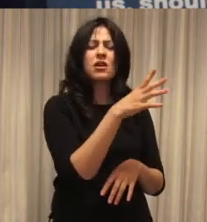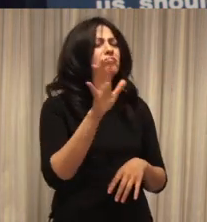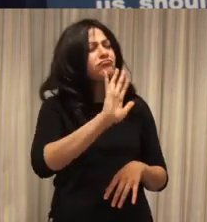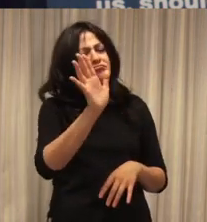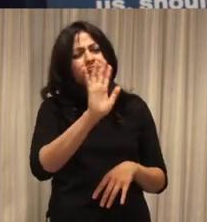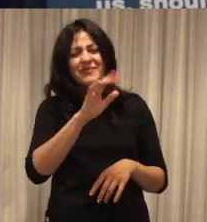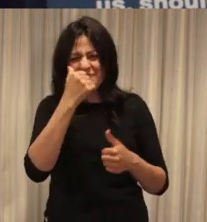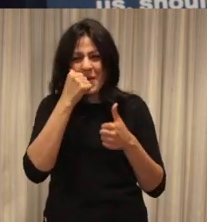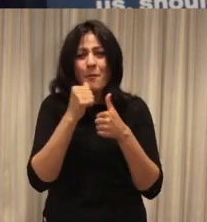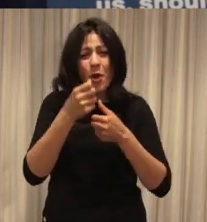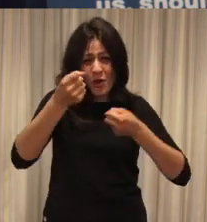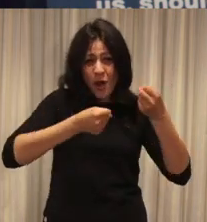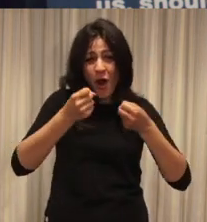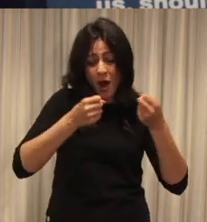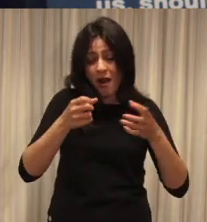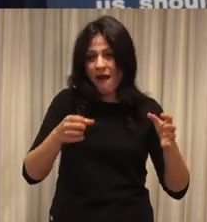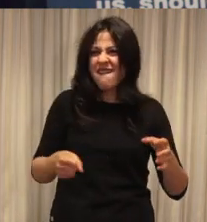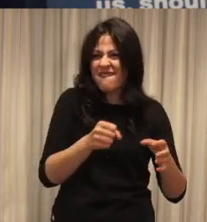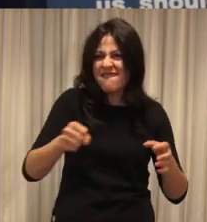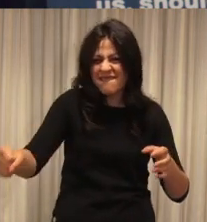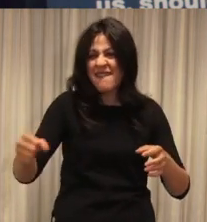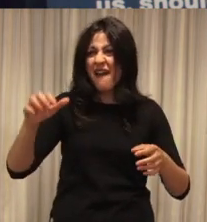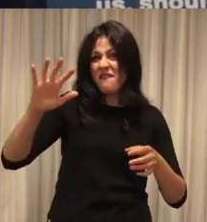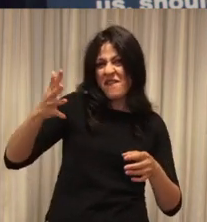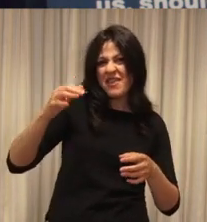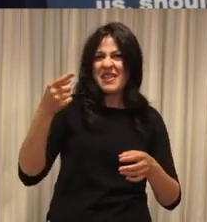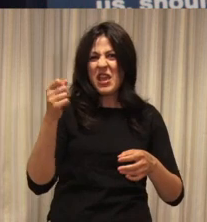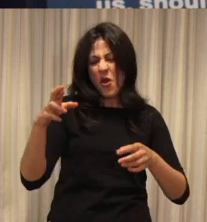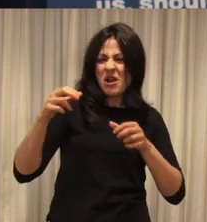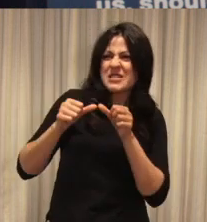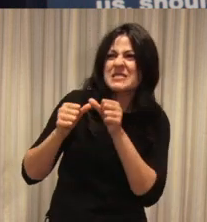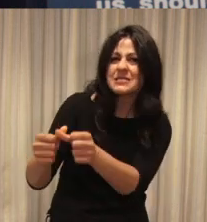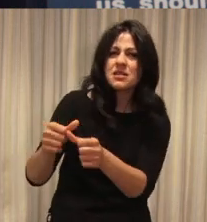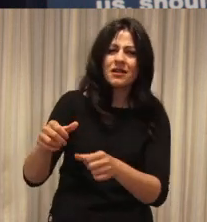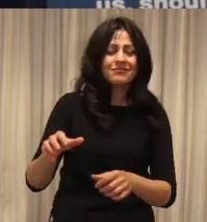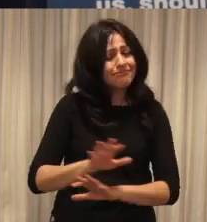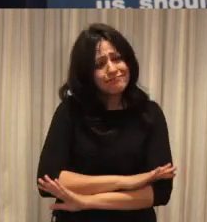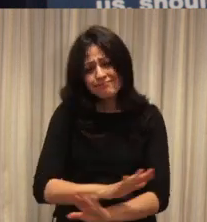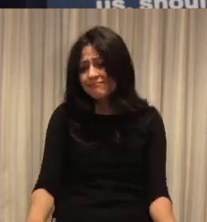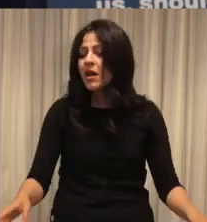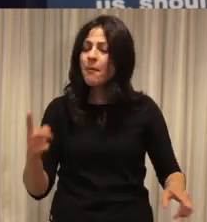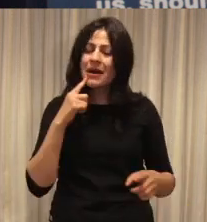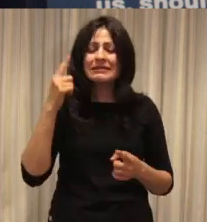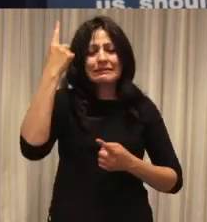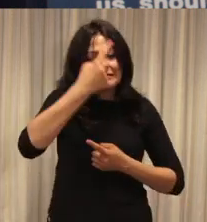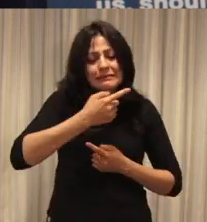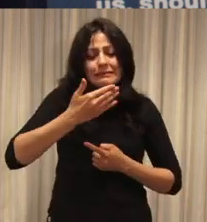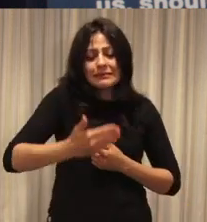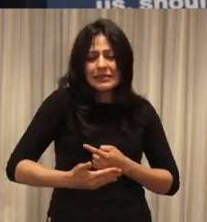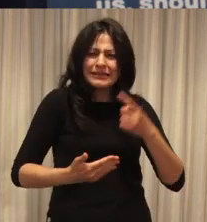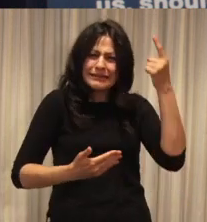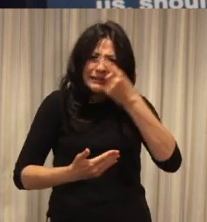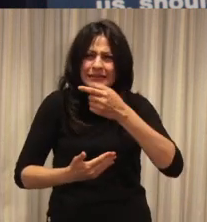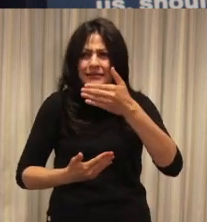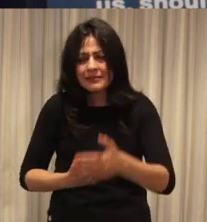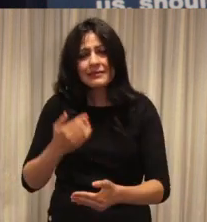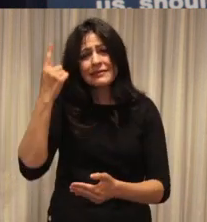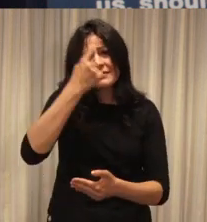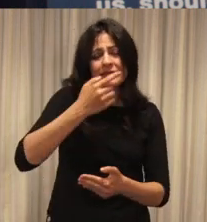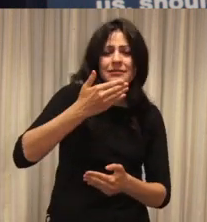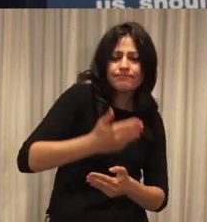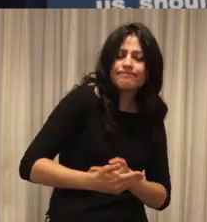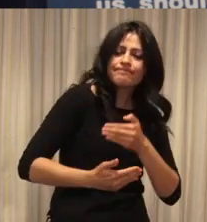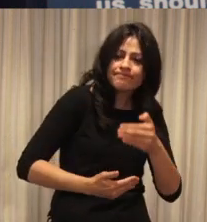it slowly and carefully and be very, very thoughtful about how we're going to progress. But at the same time,